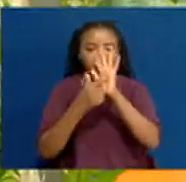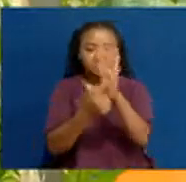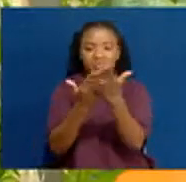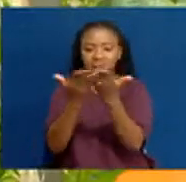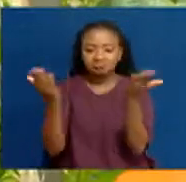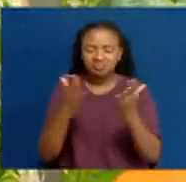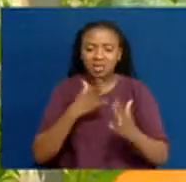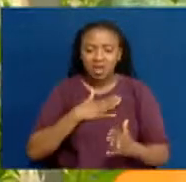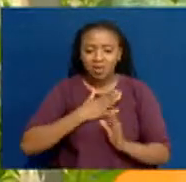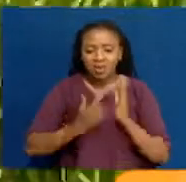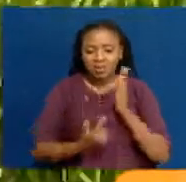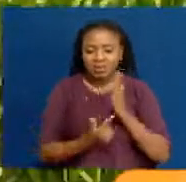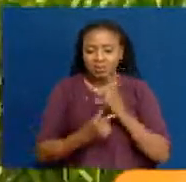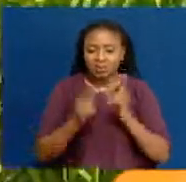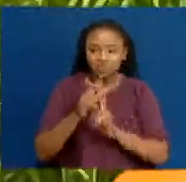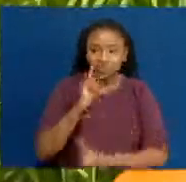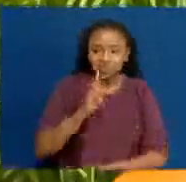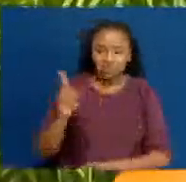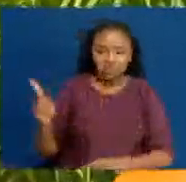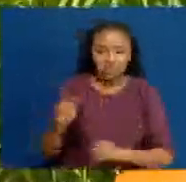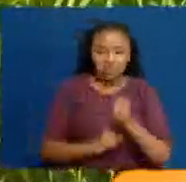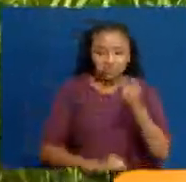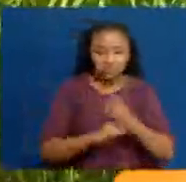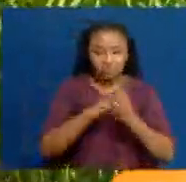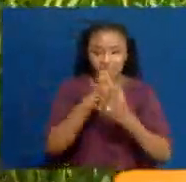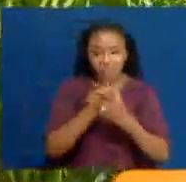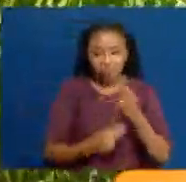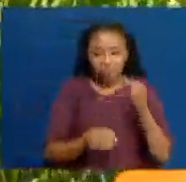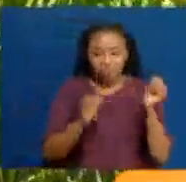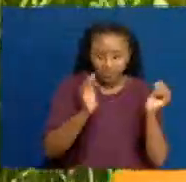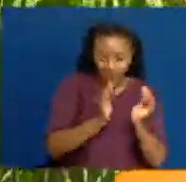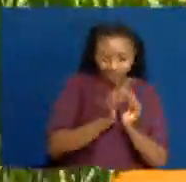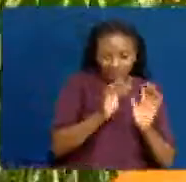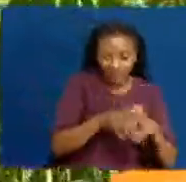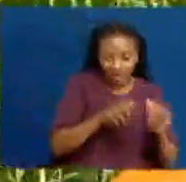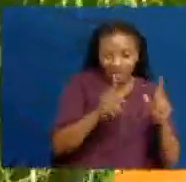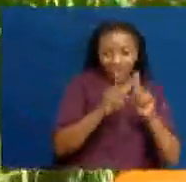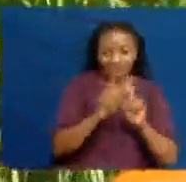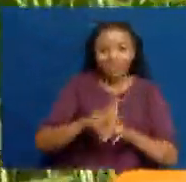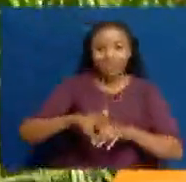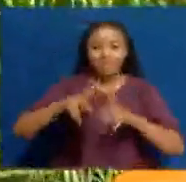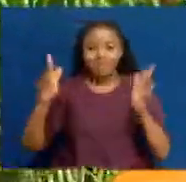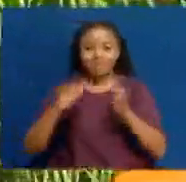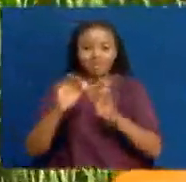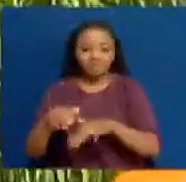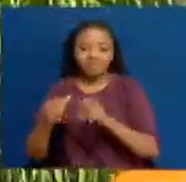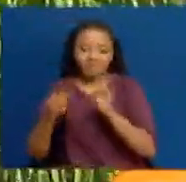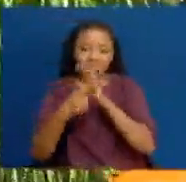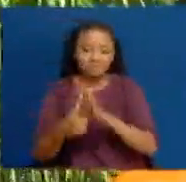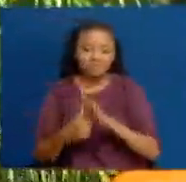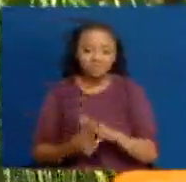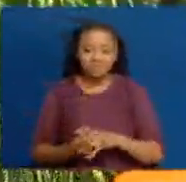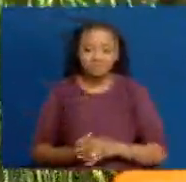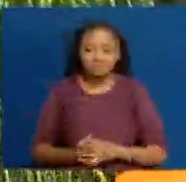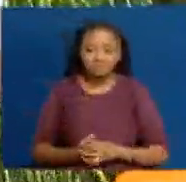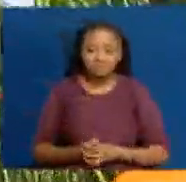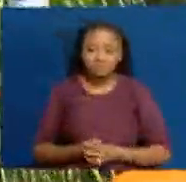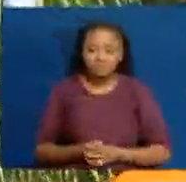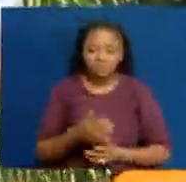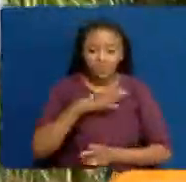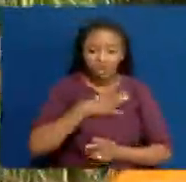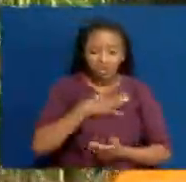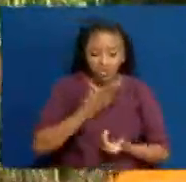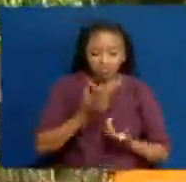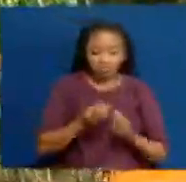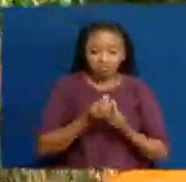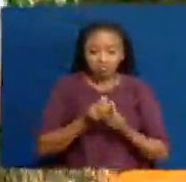with agronomic services and caters for both small and large-scale farmers. One is smallholder farmers. We design our